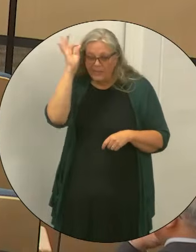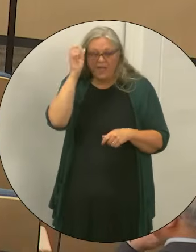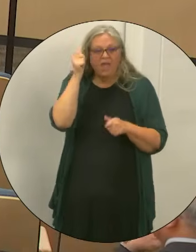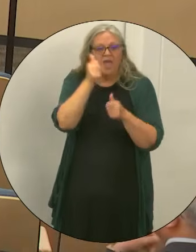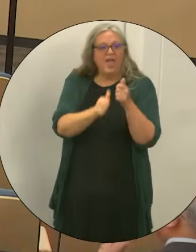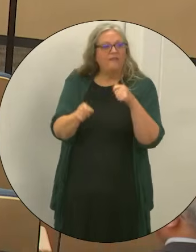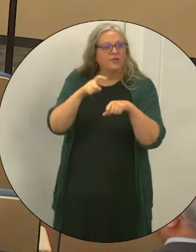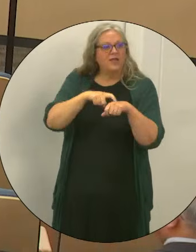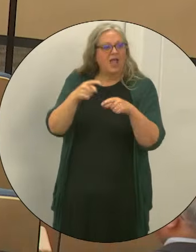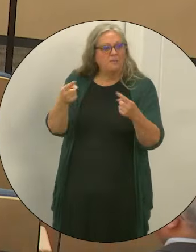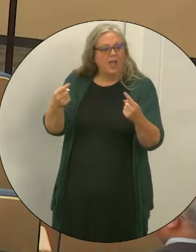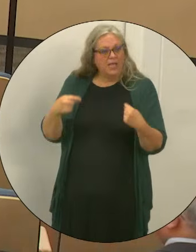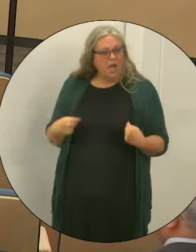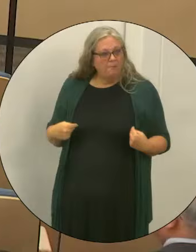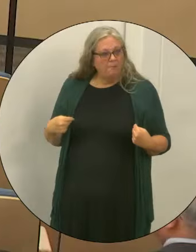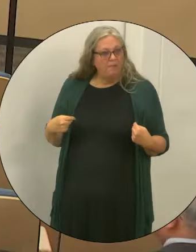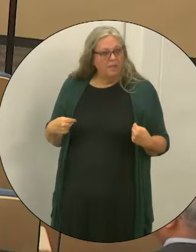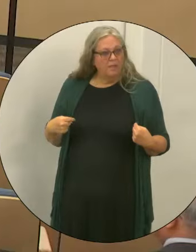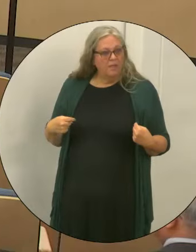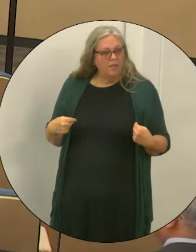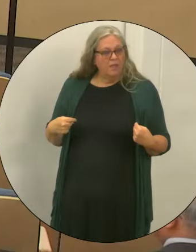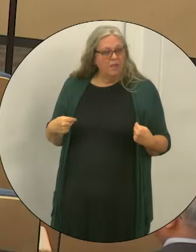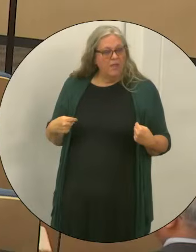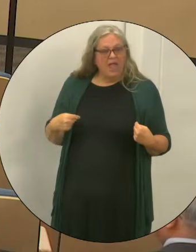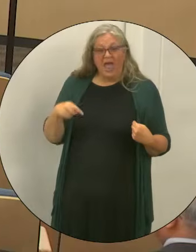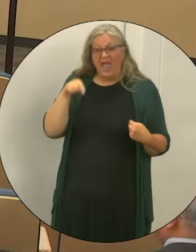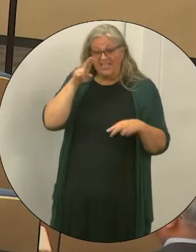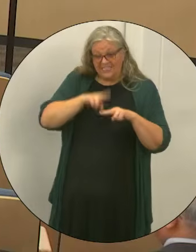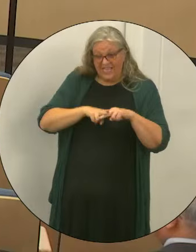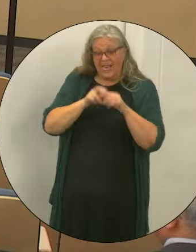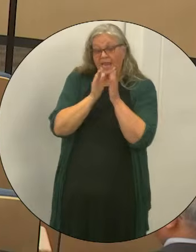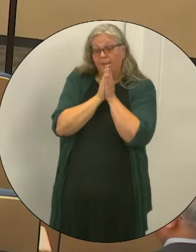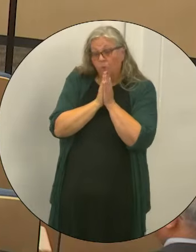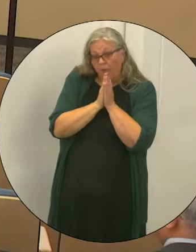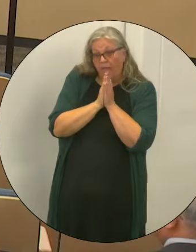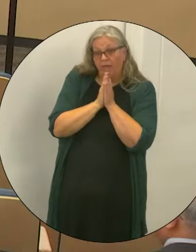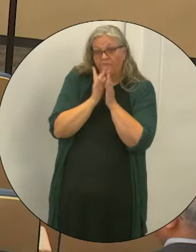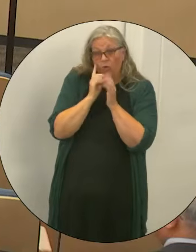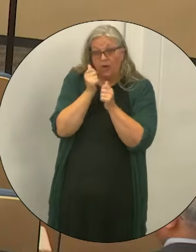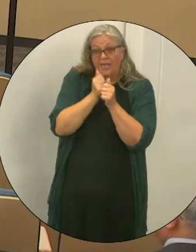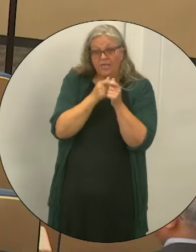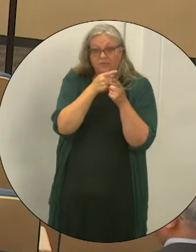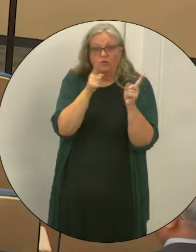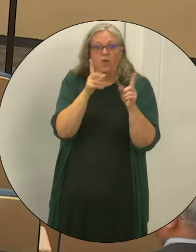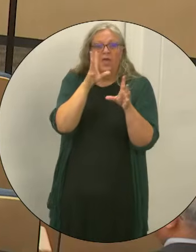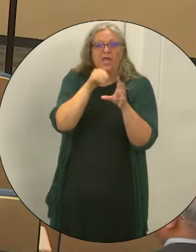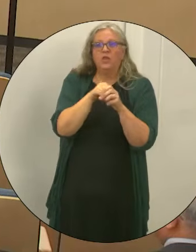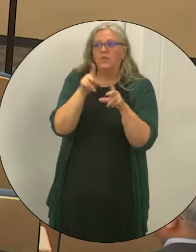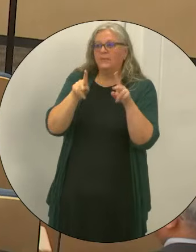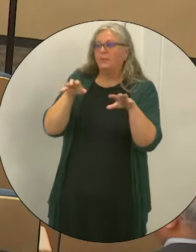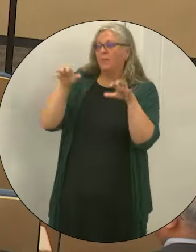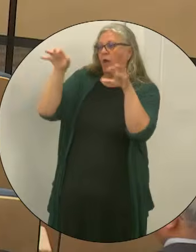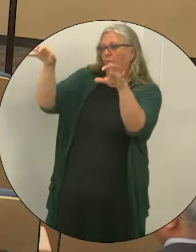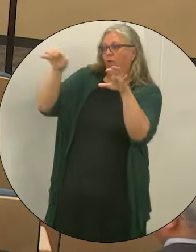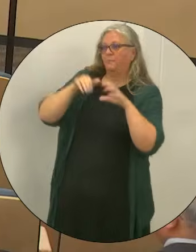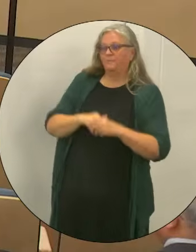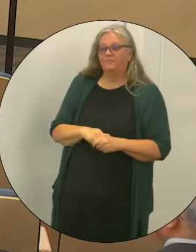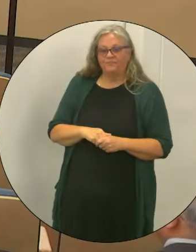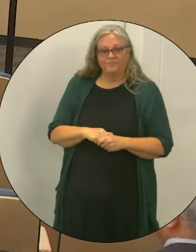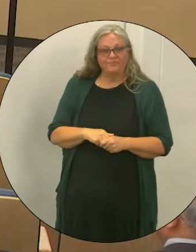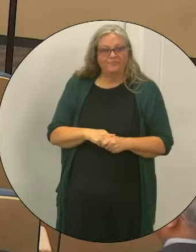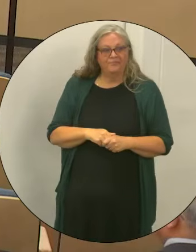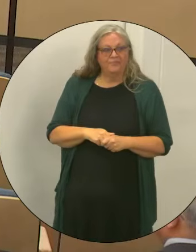time I come here, I sit and I pray for each and every one of you, including the people out in the audience.